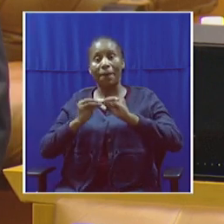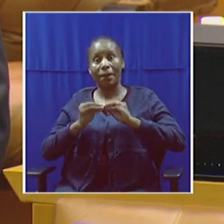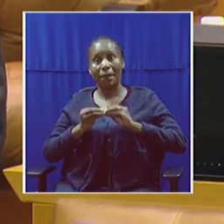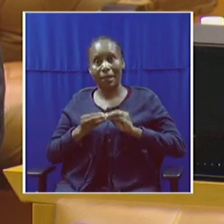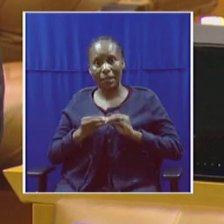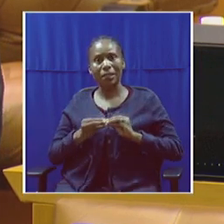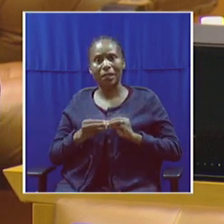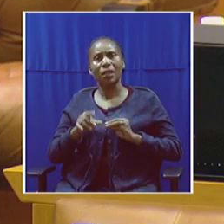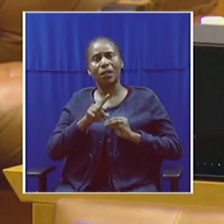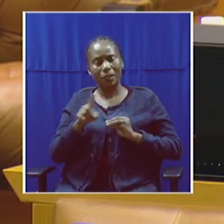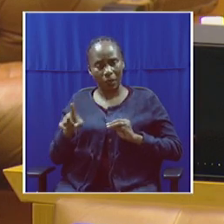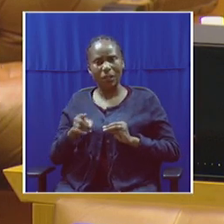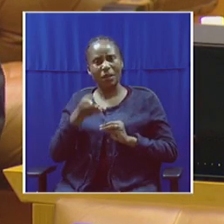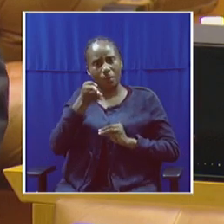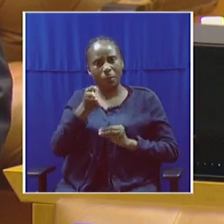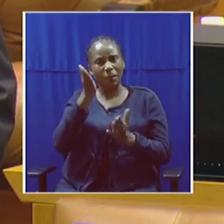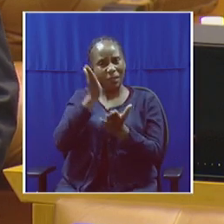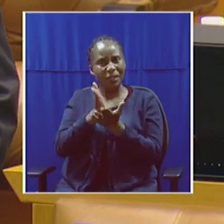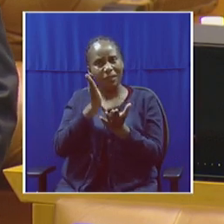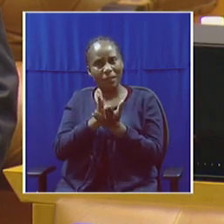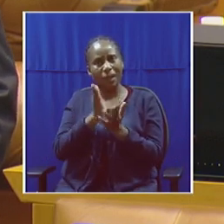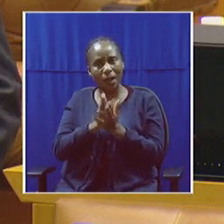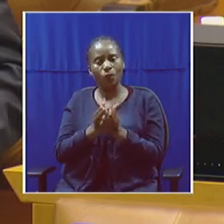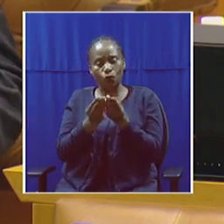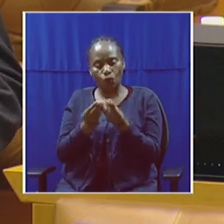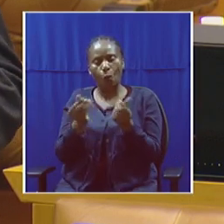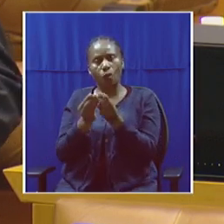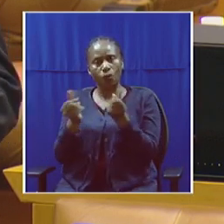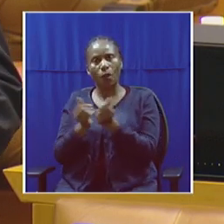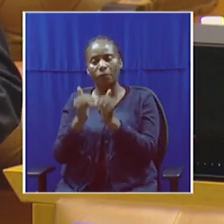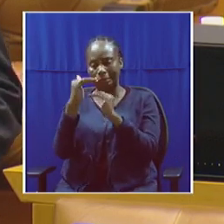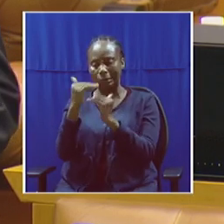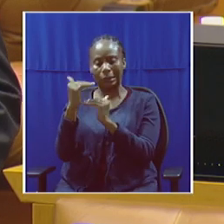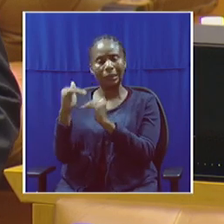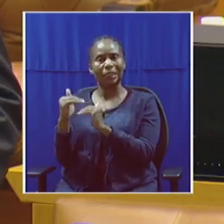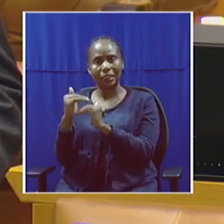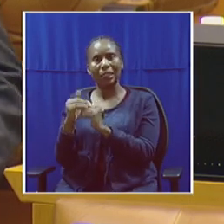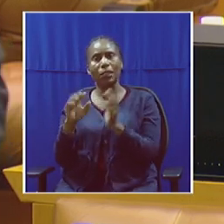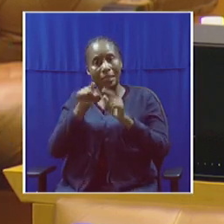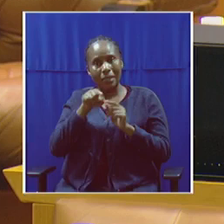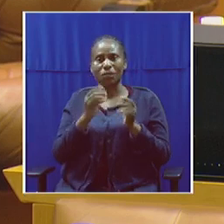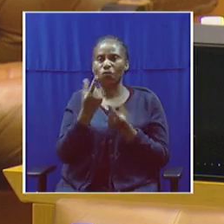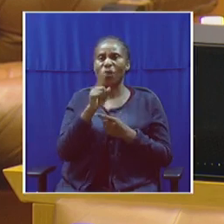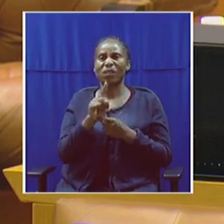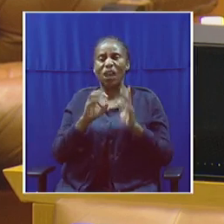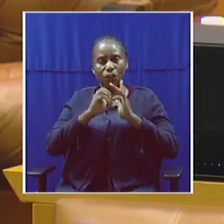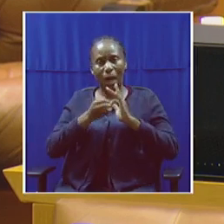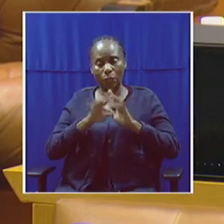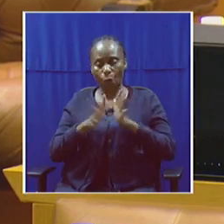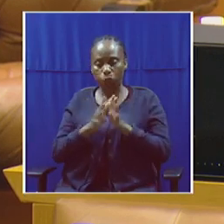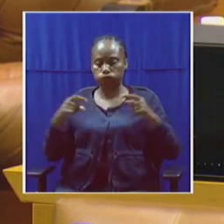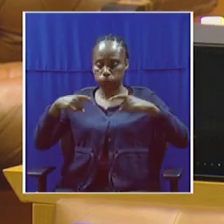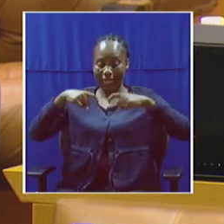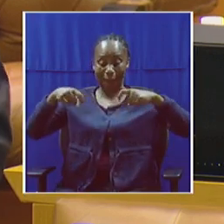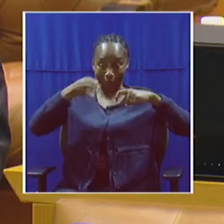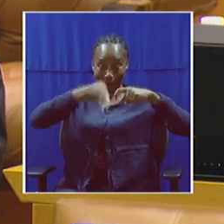specifically to address the limitations that it's trying to to close all gaps and make sure that there is